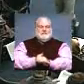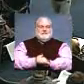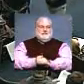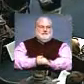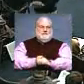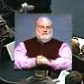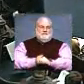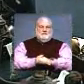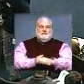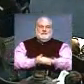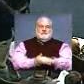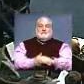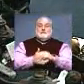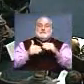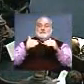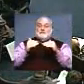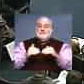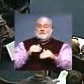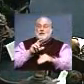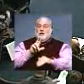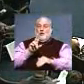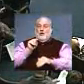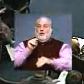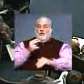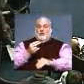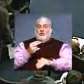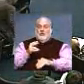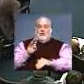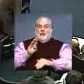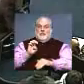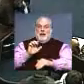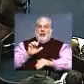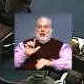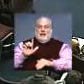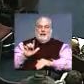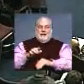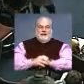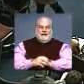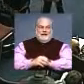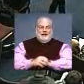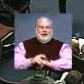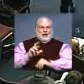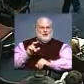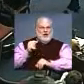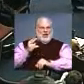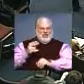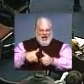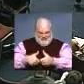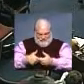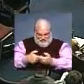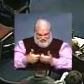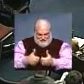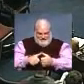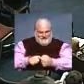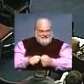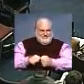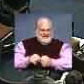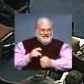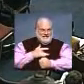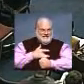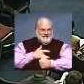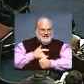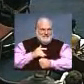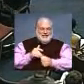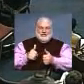Montez. The next card I have is from Ruth Bell. Well, Ruth, I shuffle these cards. You shouldn't feel bad that